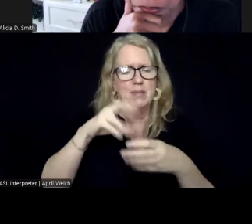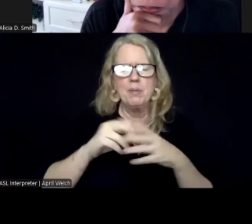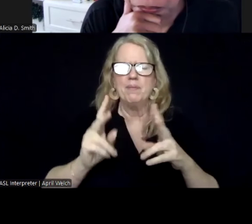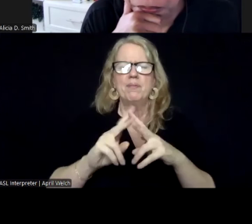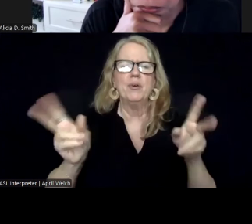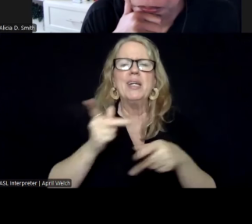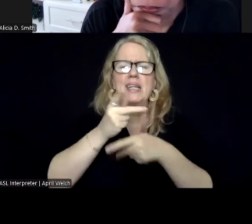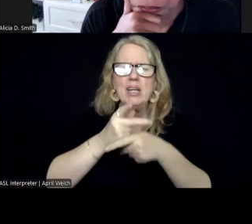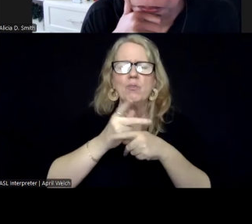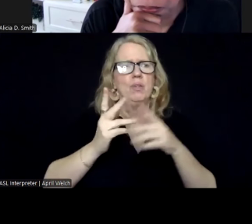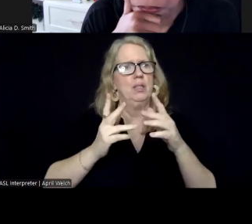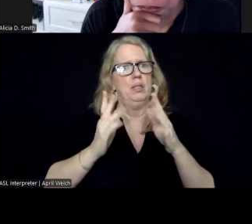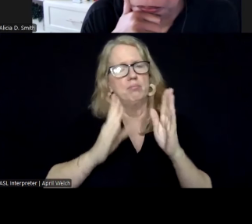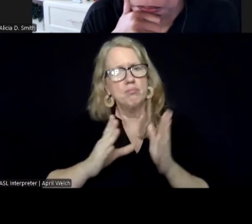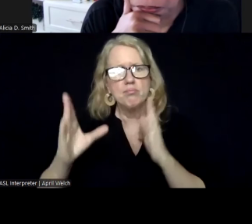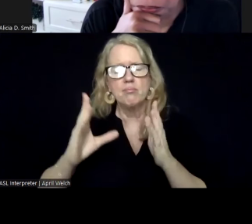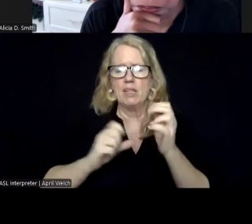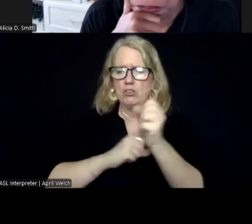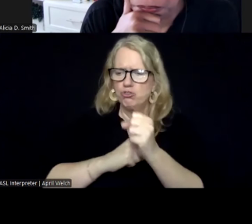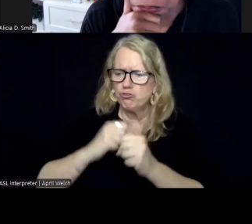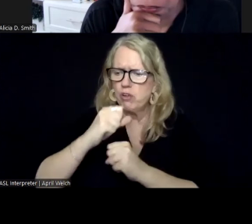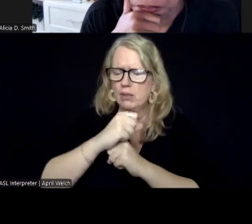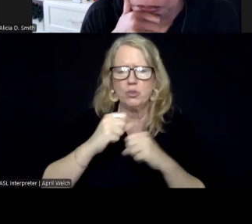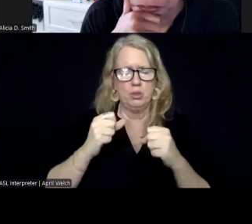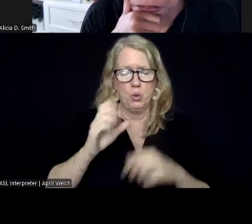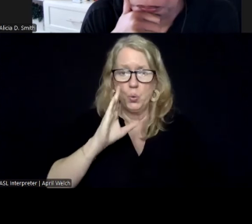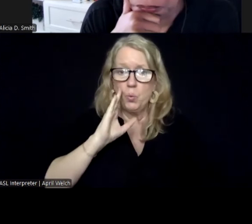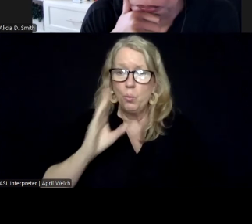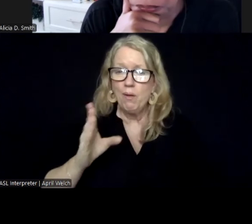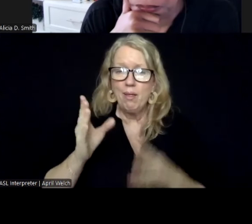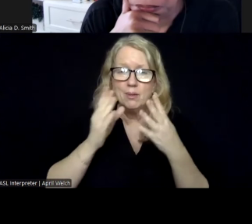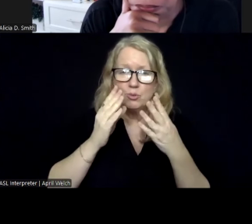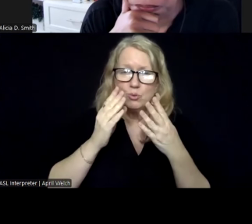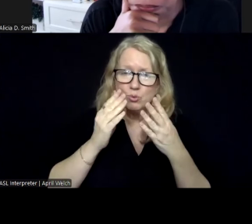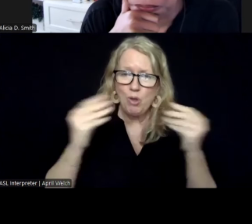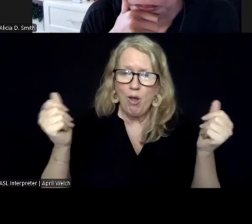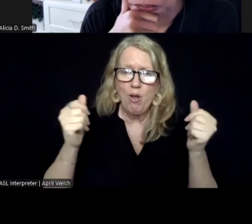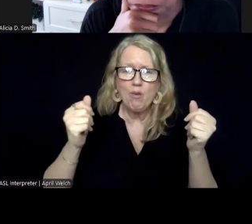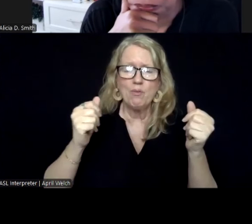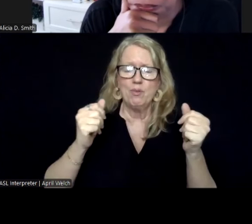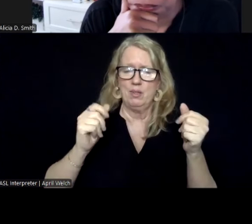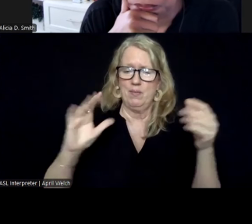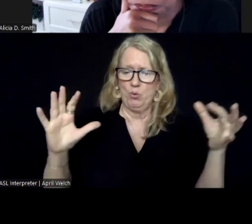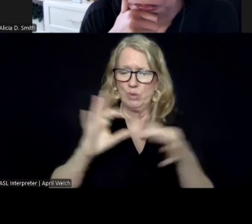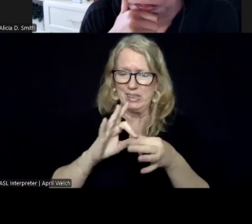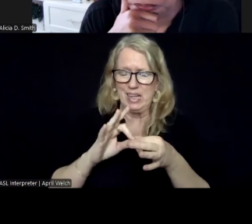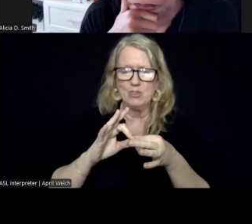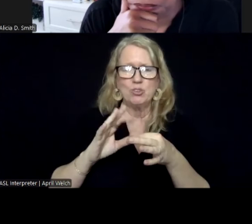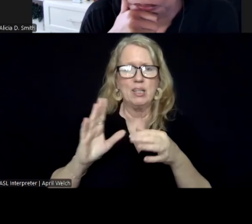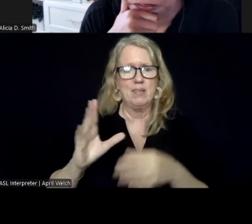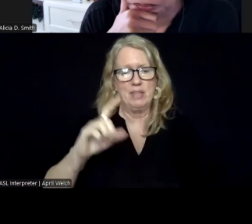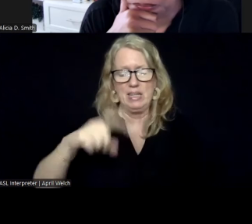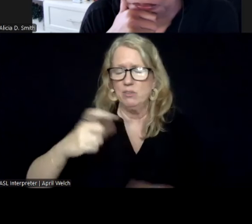structured kind of process. We're not going to solve the connection needs of hundreds